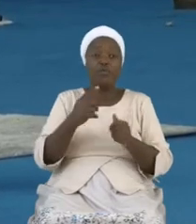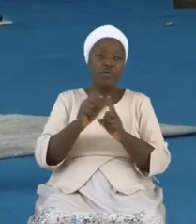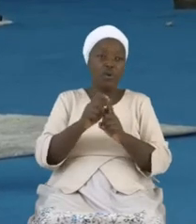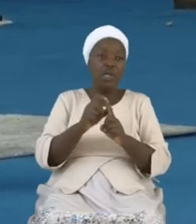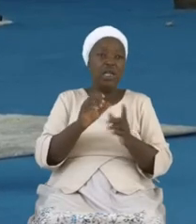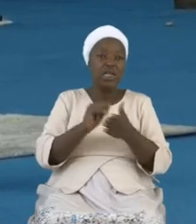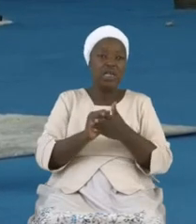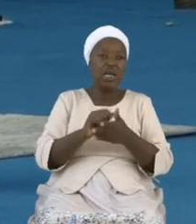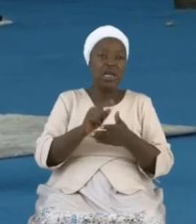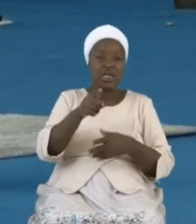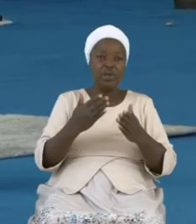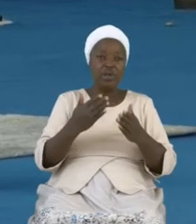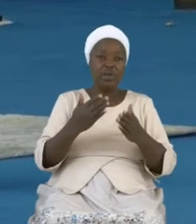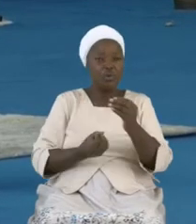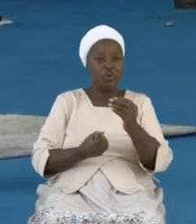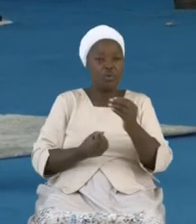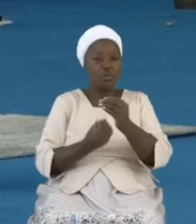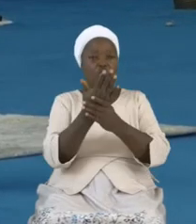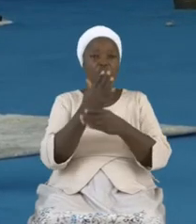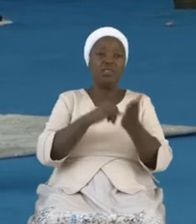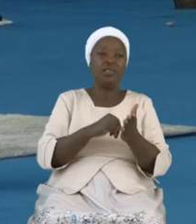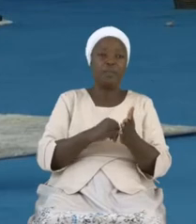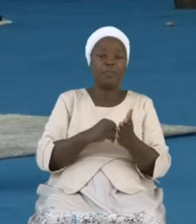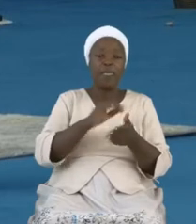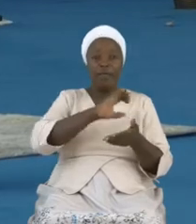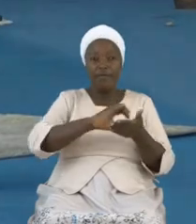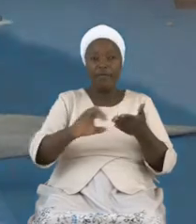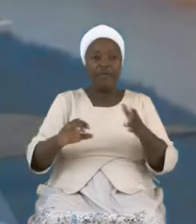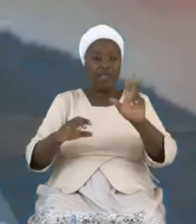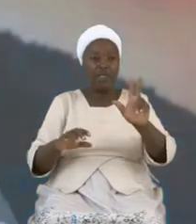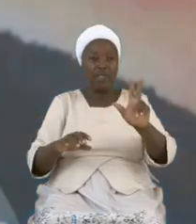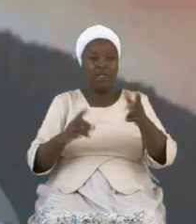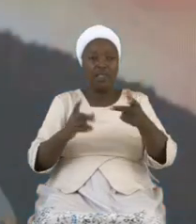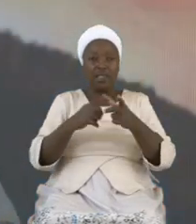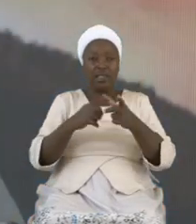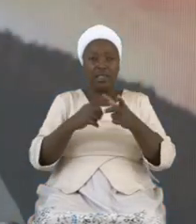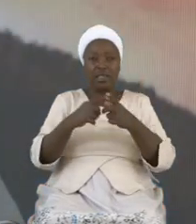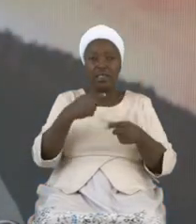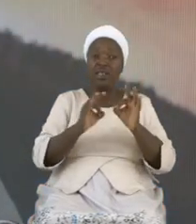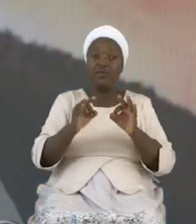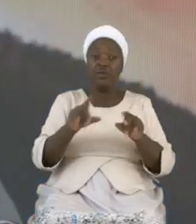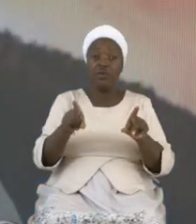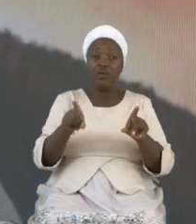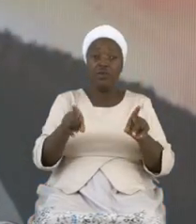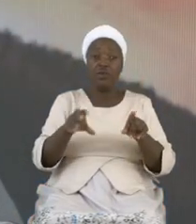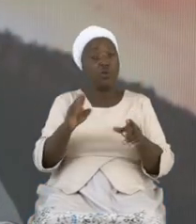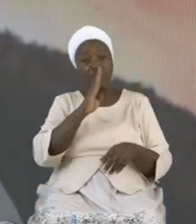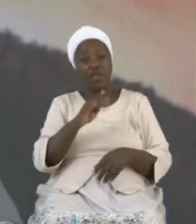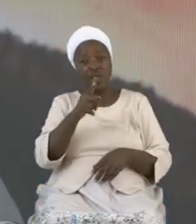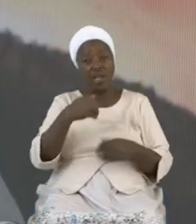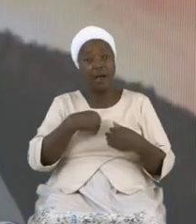thereby. Verse 3, it says, if so be ye have tasted that the